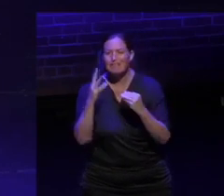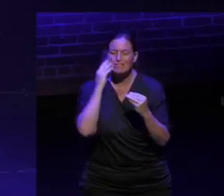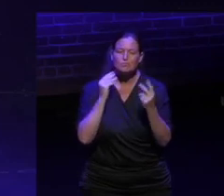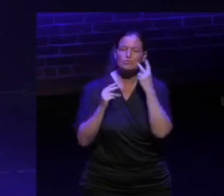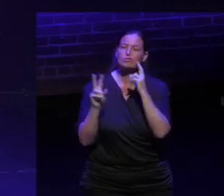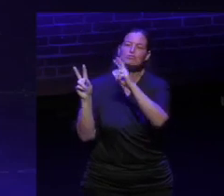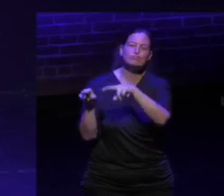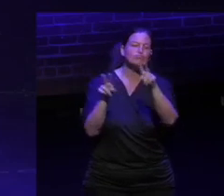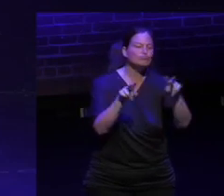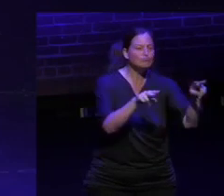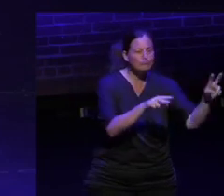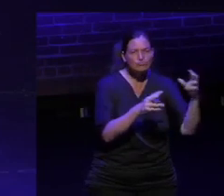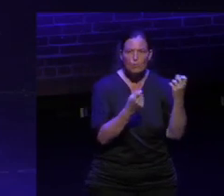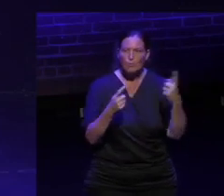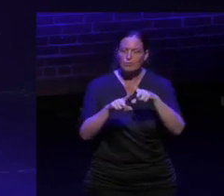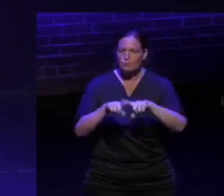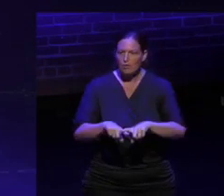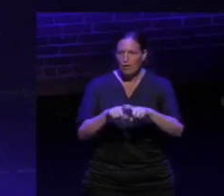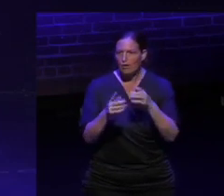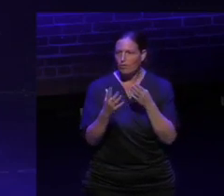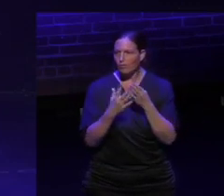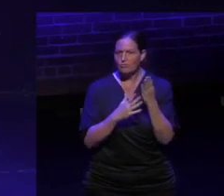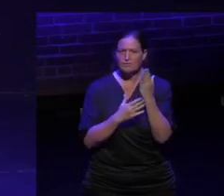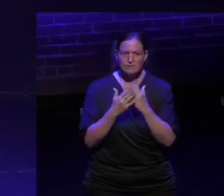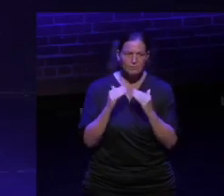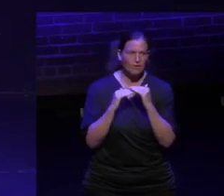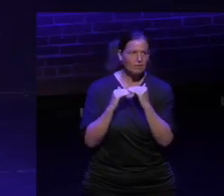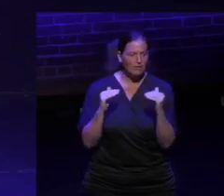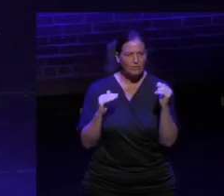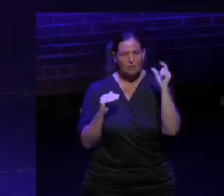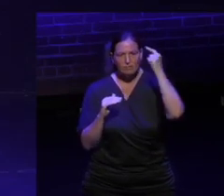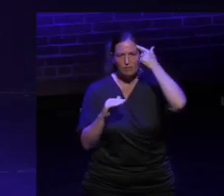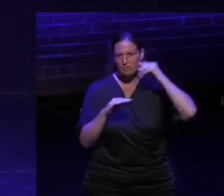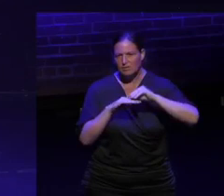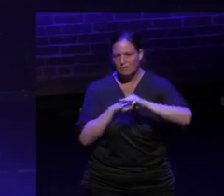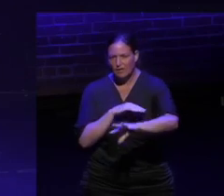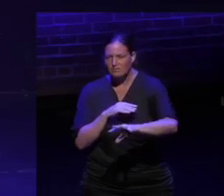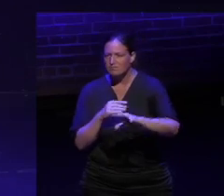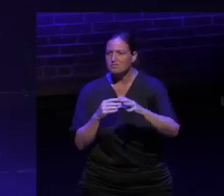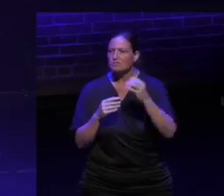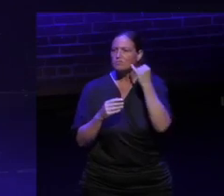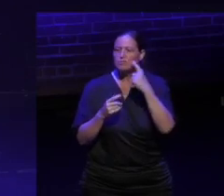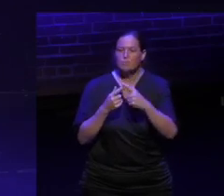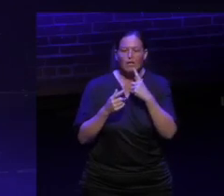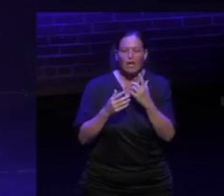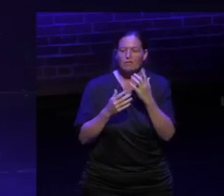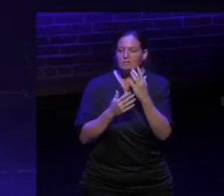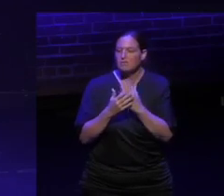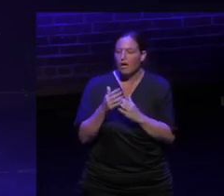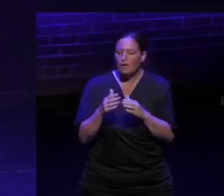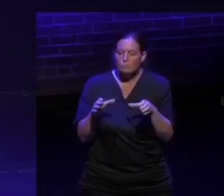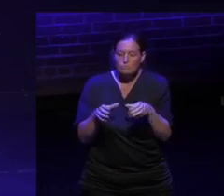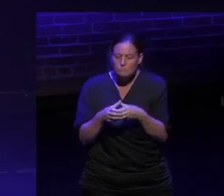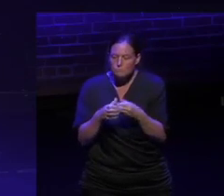people have. So much of it you rely on through some level of government. Imagine if we had a civic core of artists helping us,